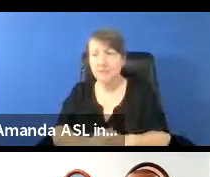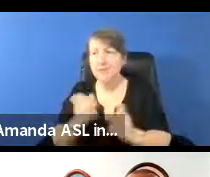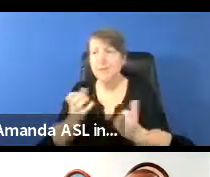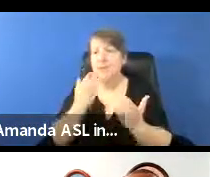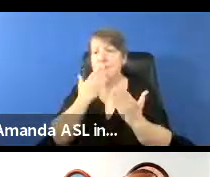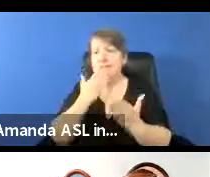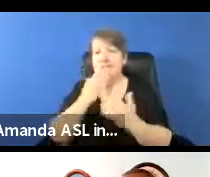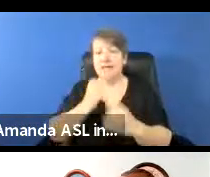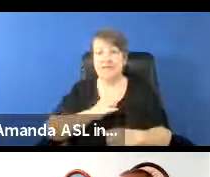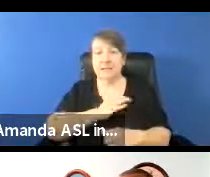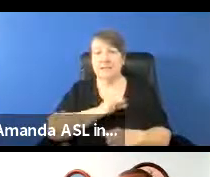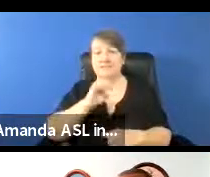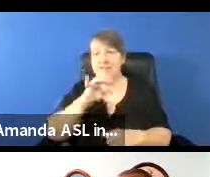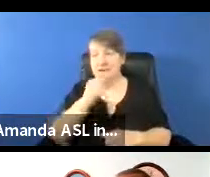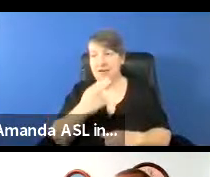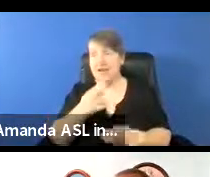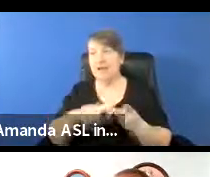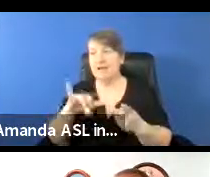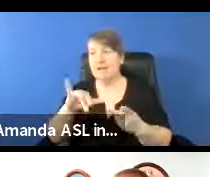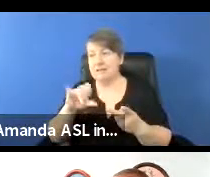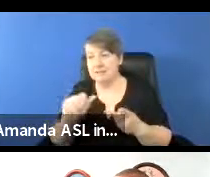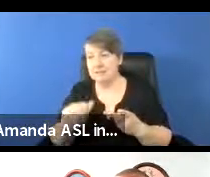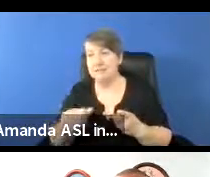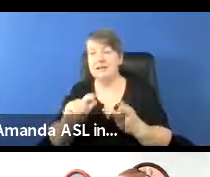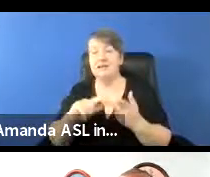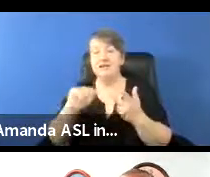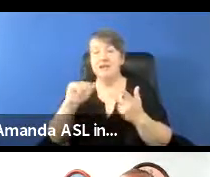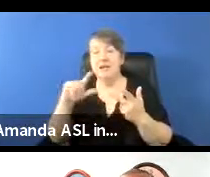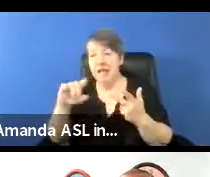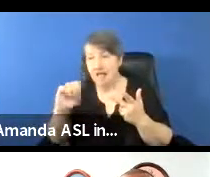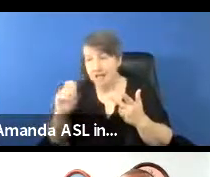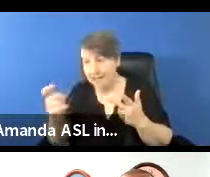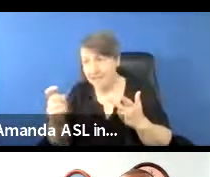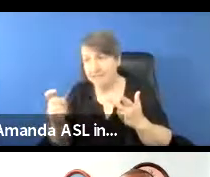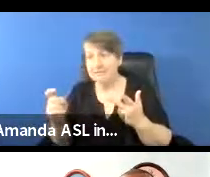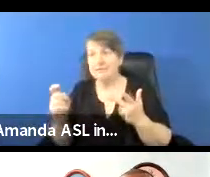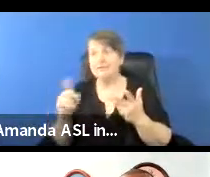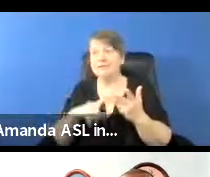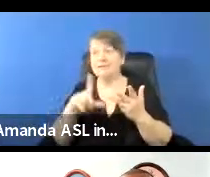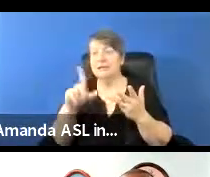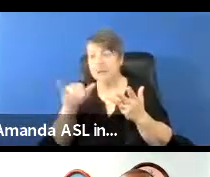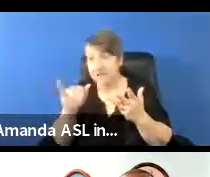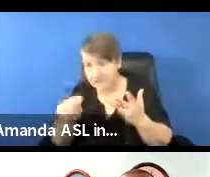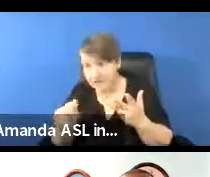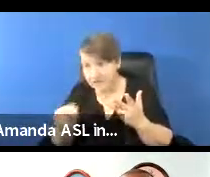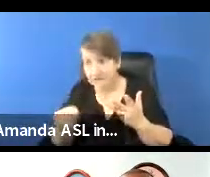members, Sarah, Lisa, Alex, Lynn,